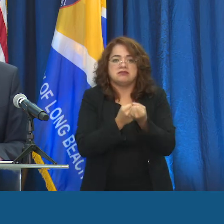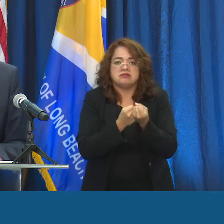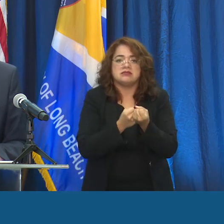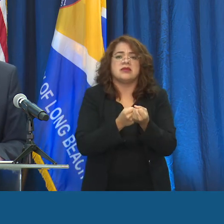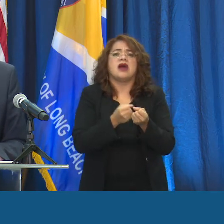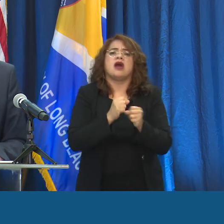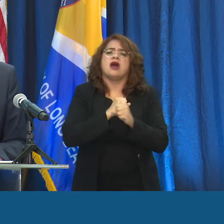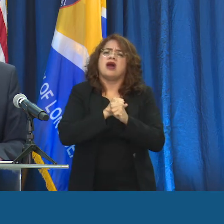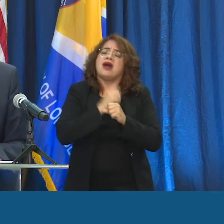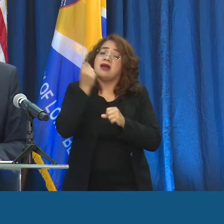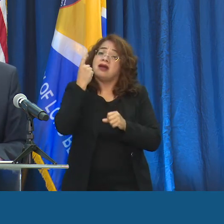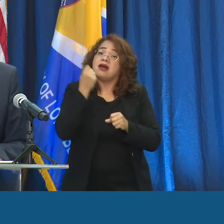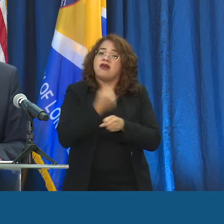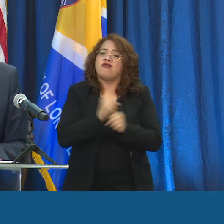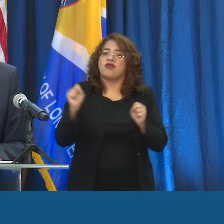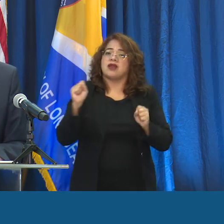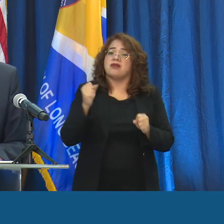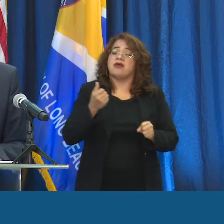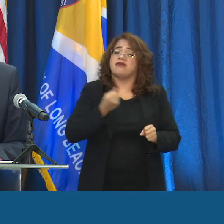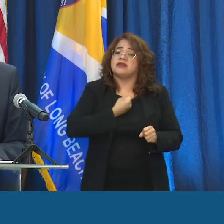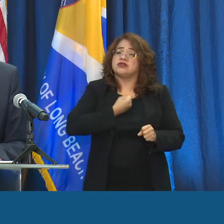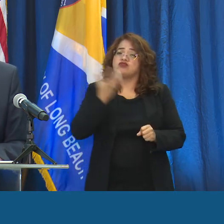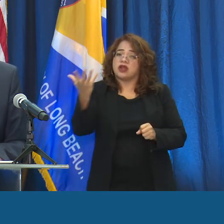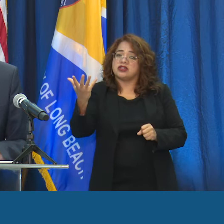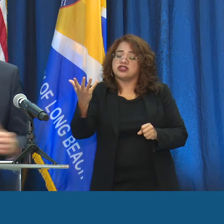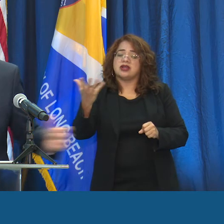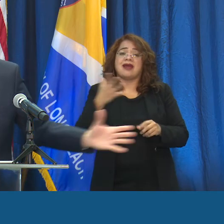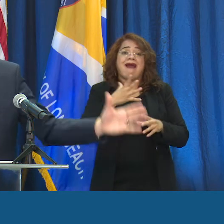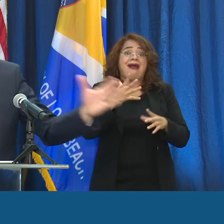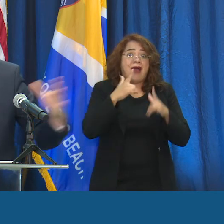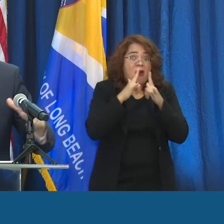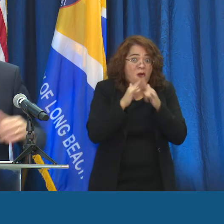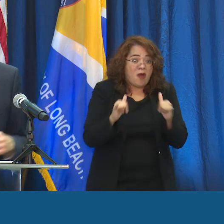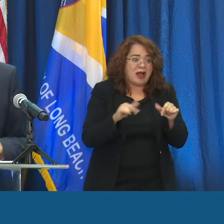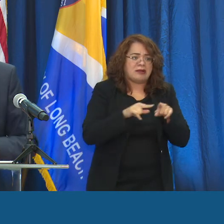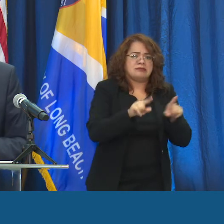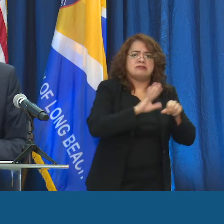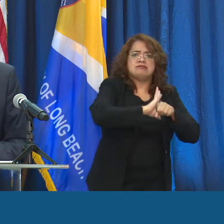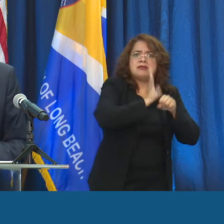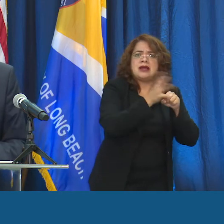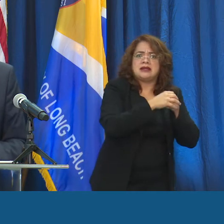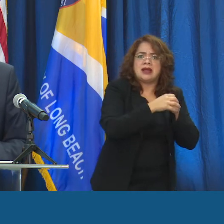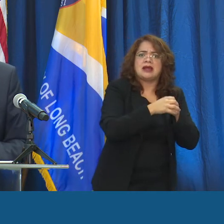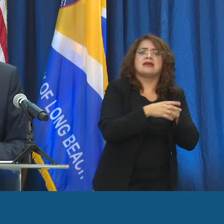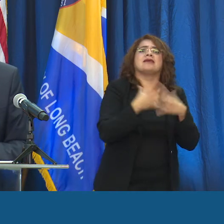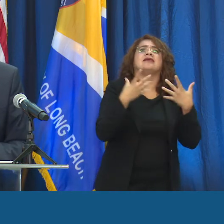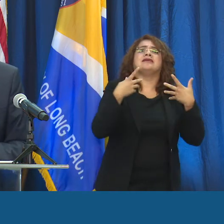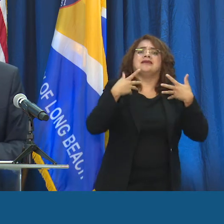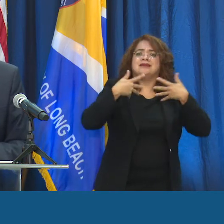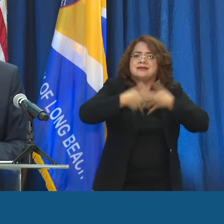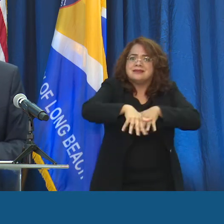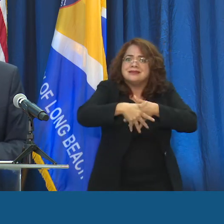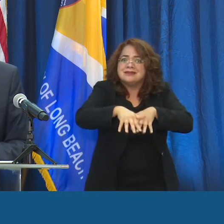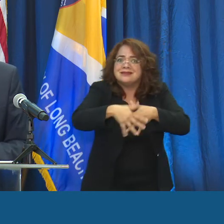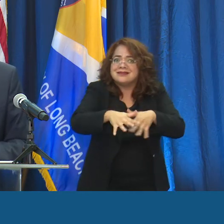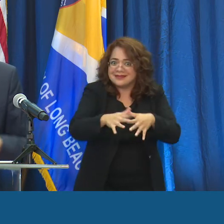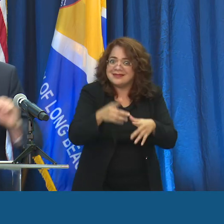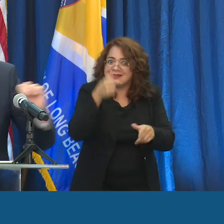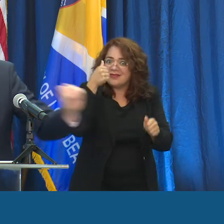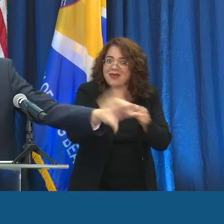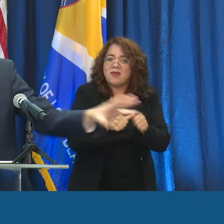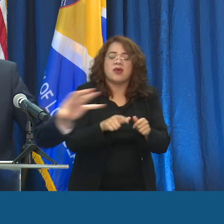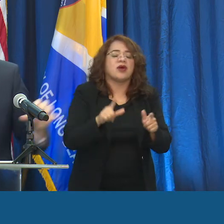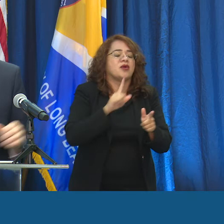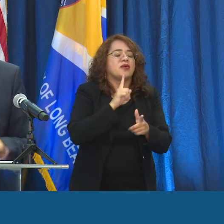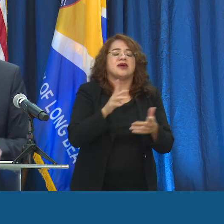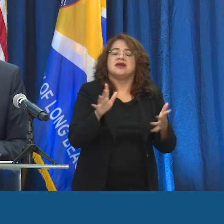of expression and our health through COVID-19. All departments have rallied to come together during this pandemic. We have our